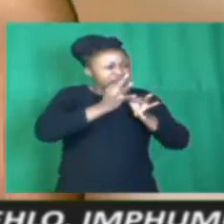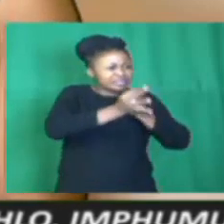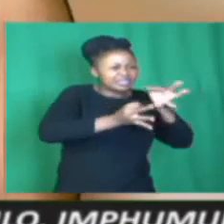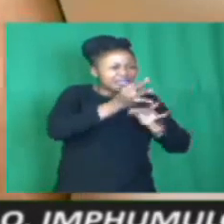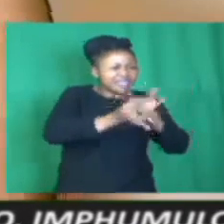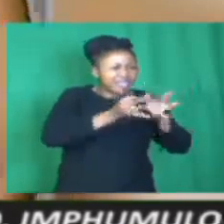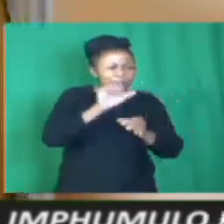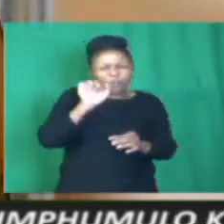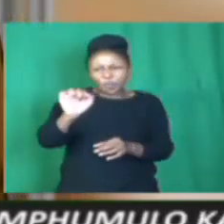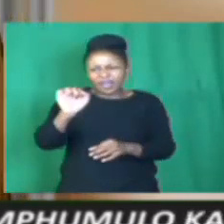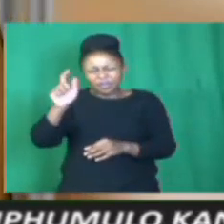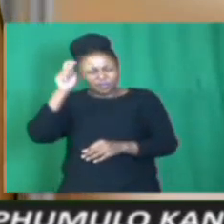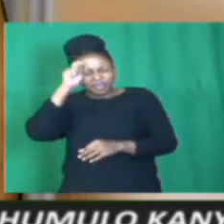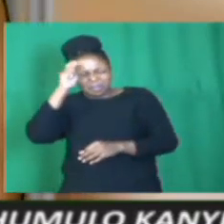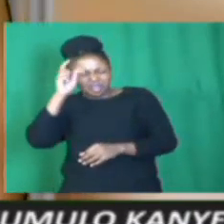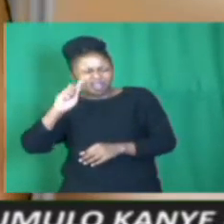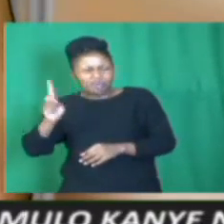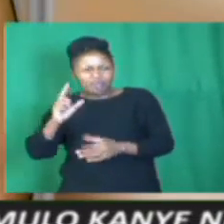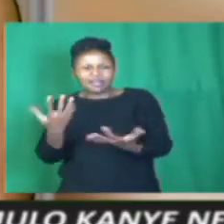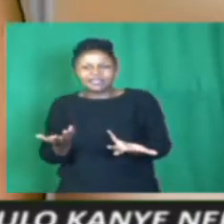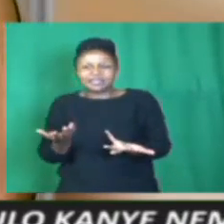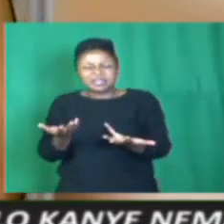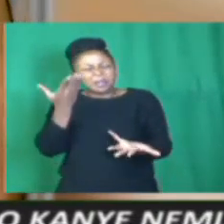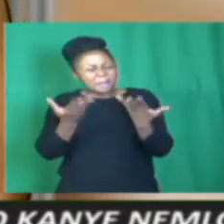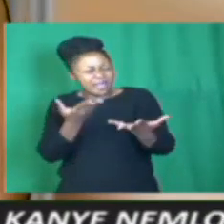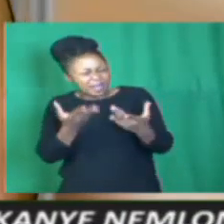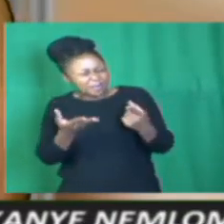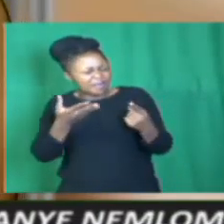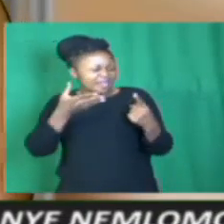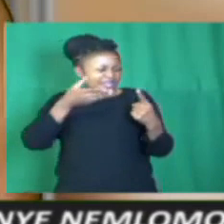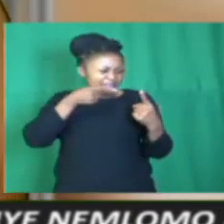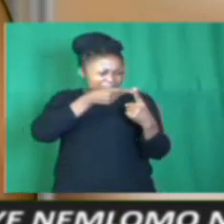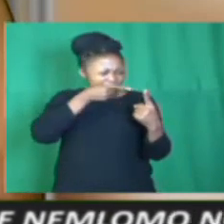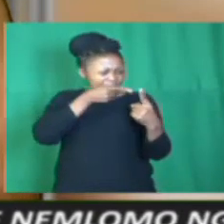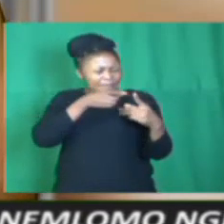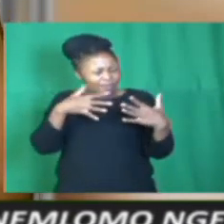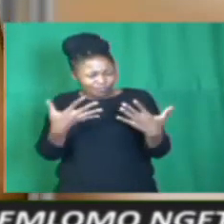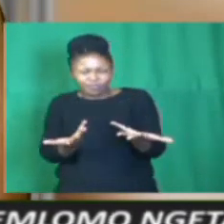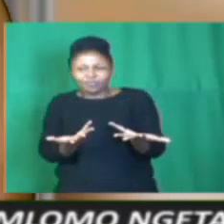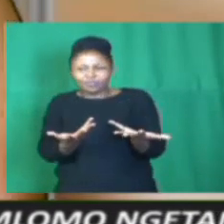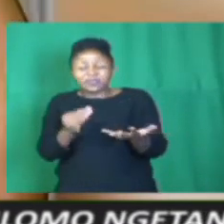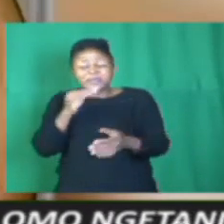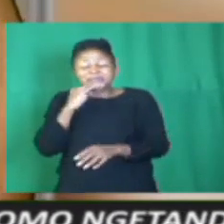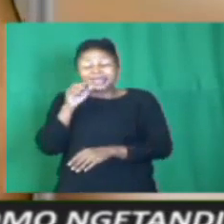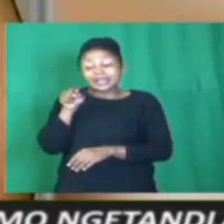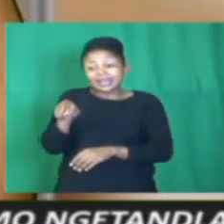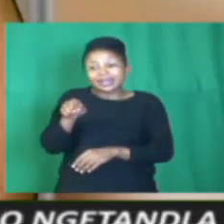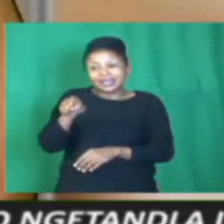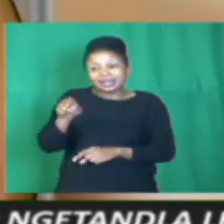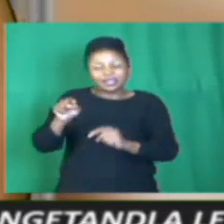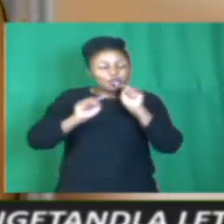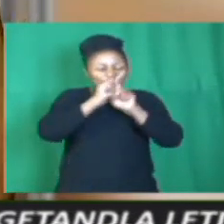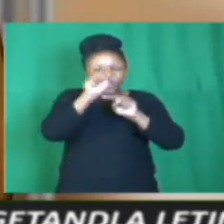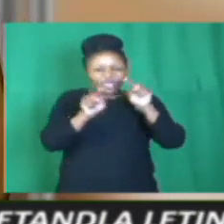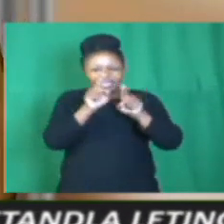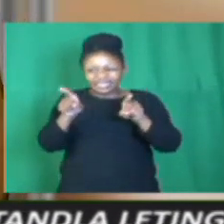to mention 4 impacts, etc. So with that one, you find that it is a